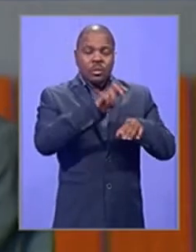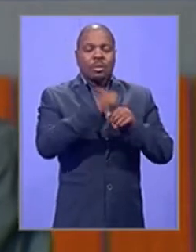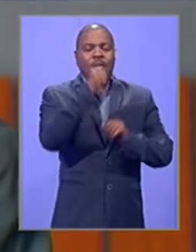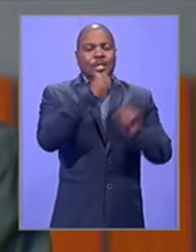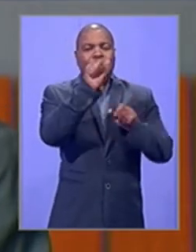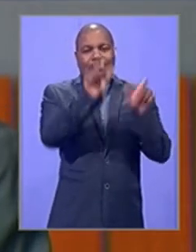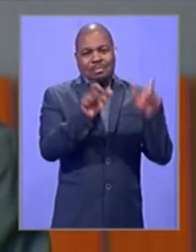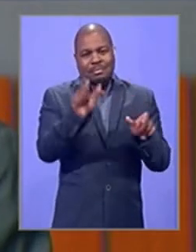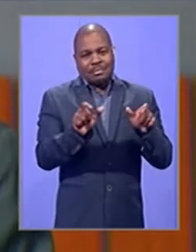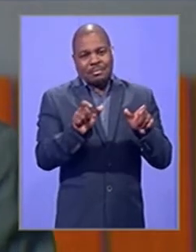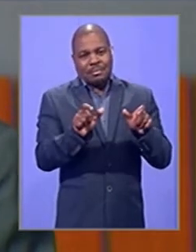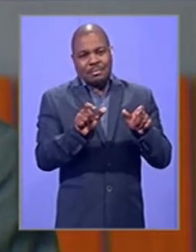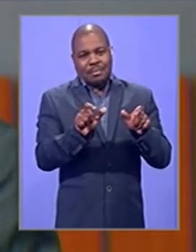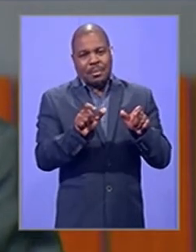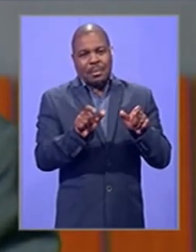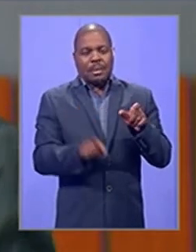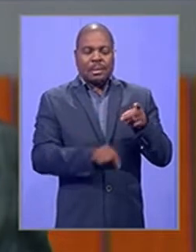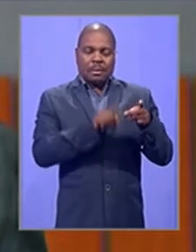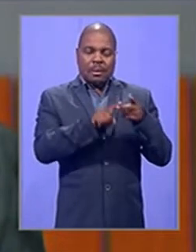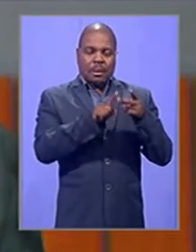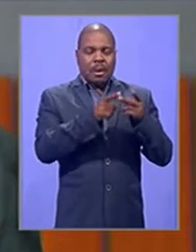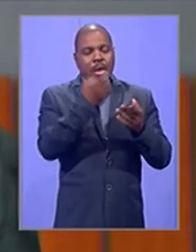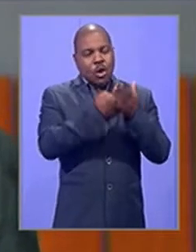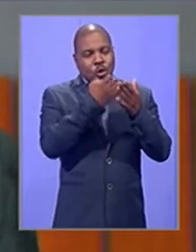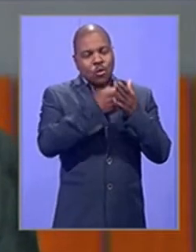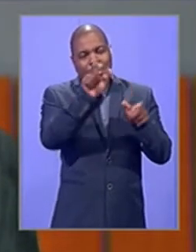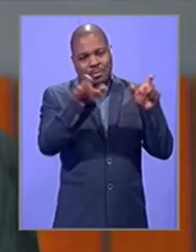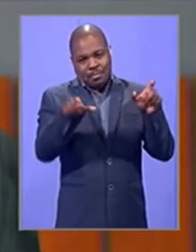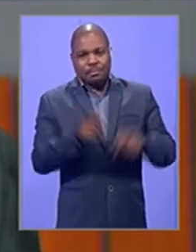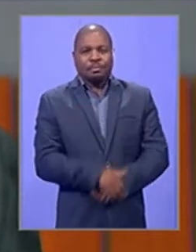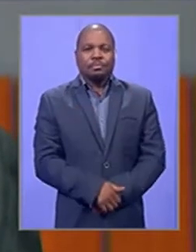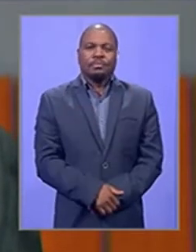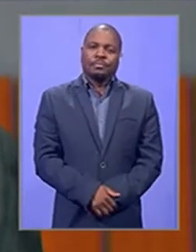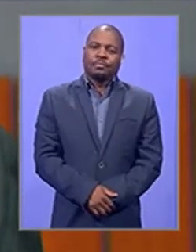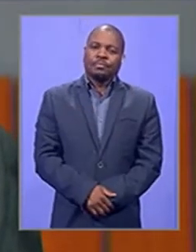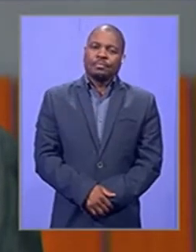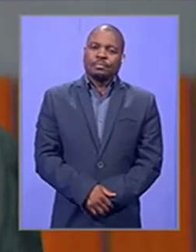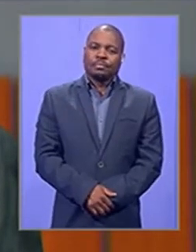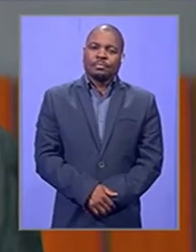engineers and economists.